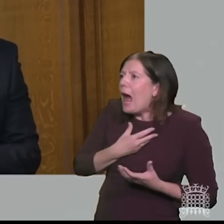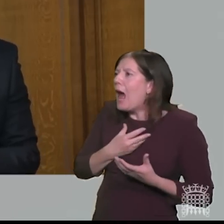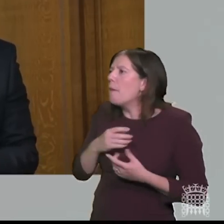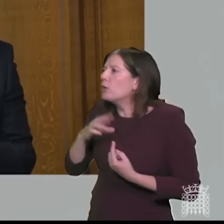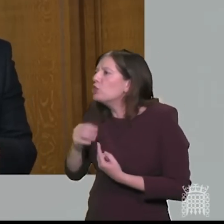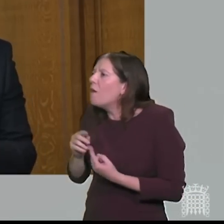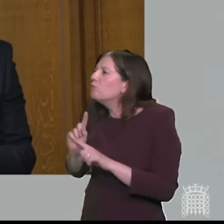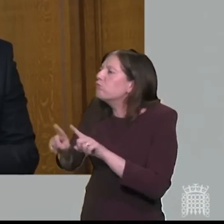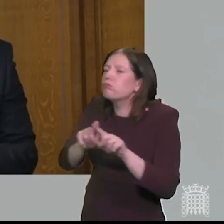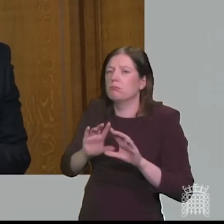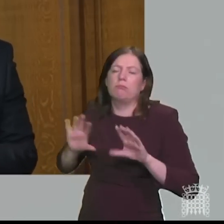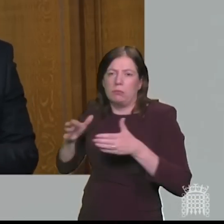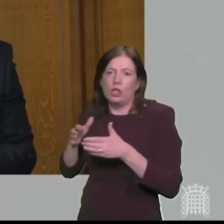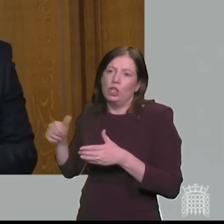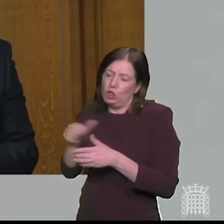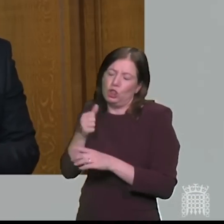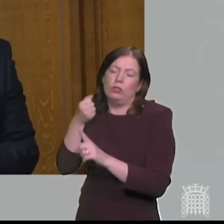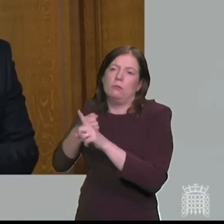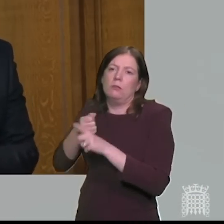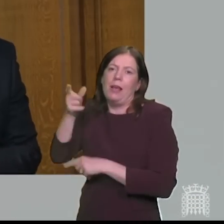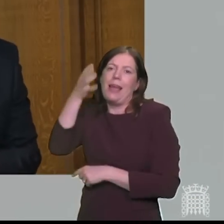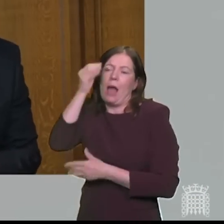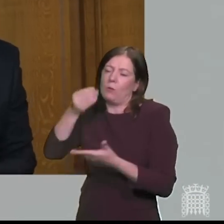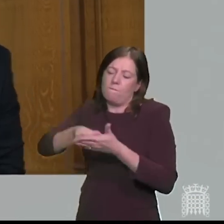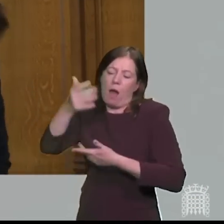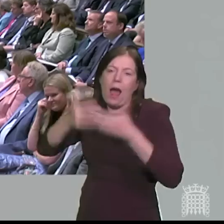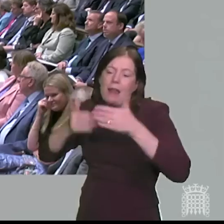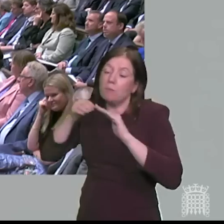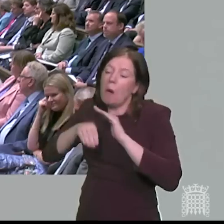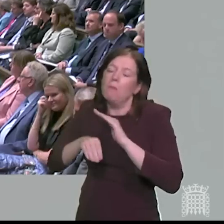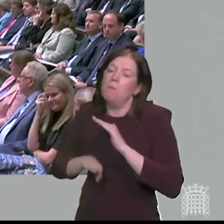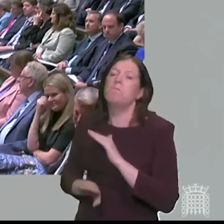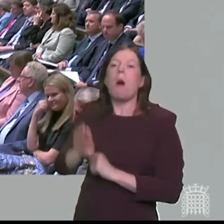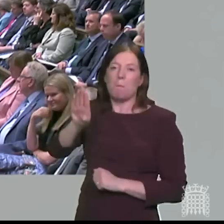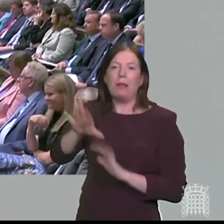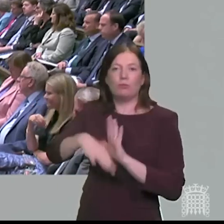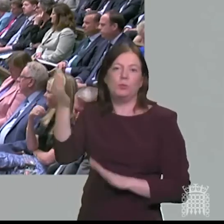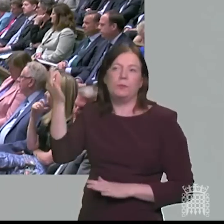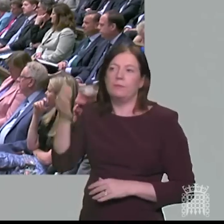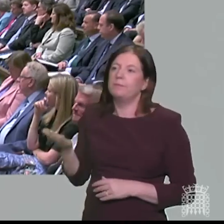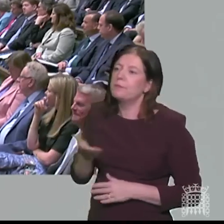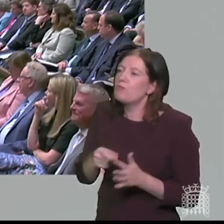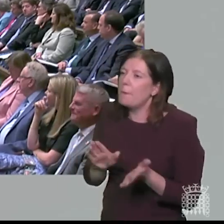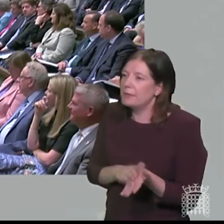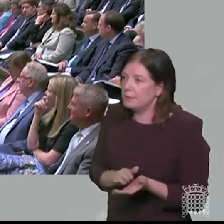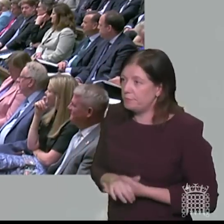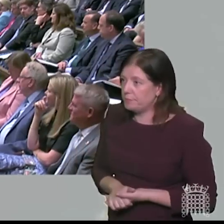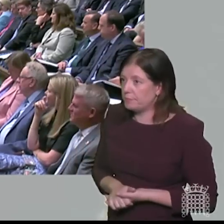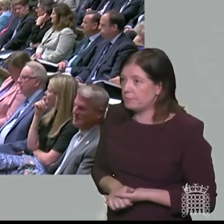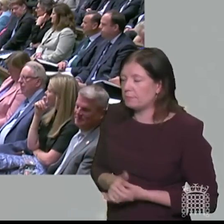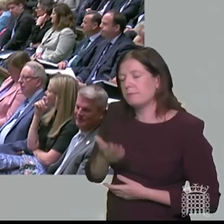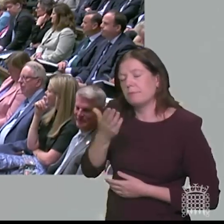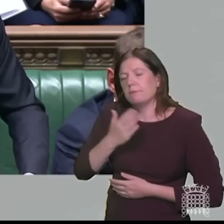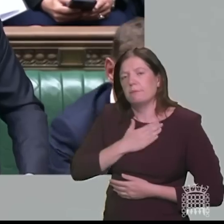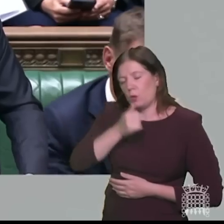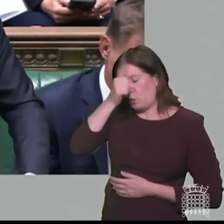together to try to put the council's finances back on the right track? Prime Minister. I know my honourable friend is